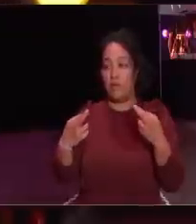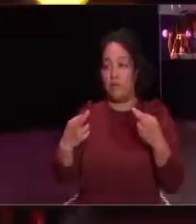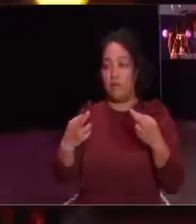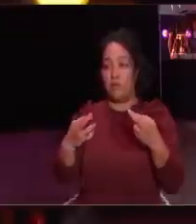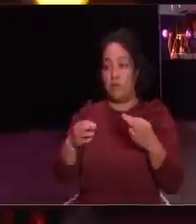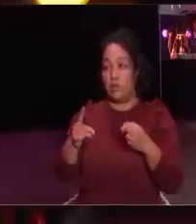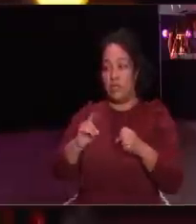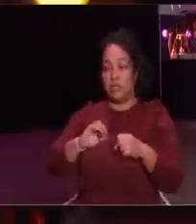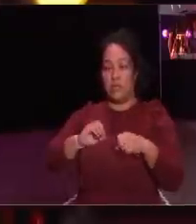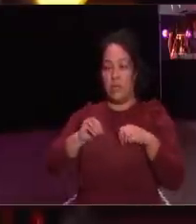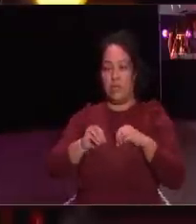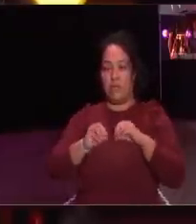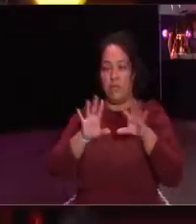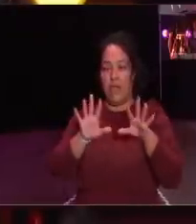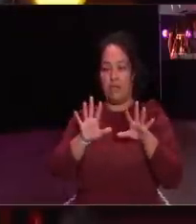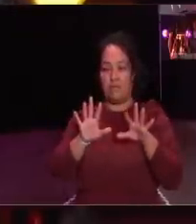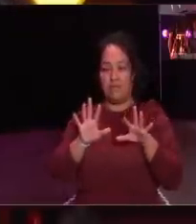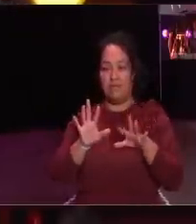magic wand.